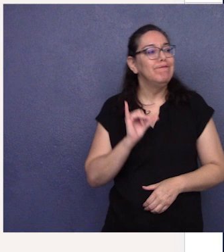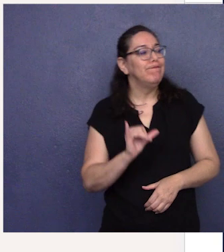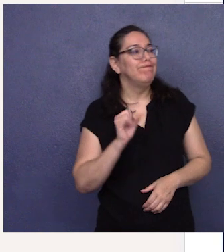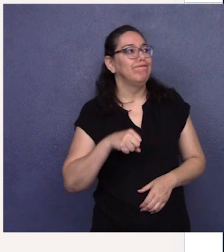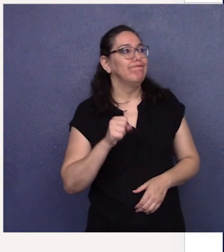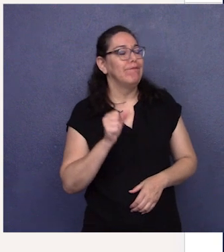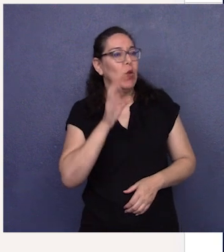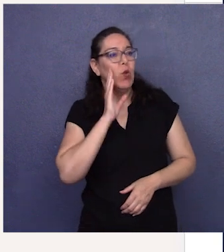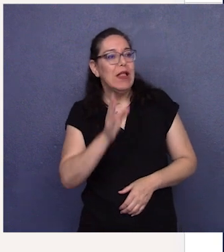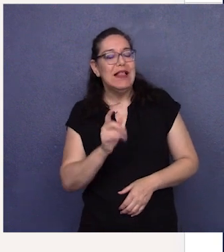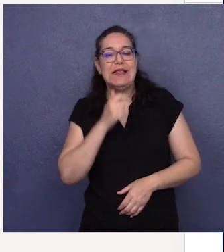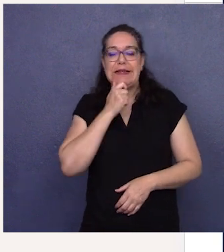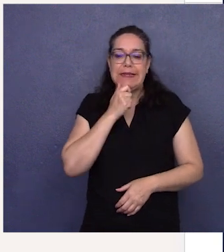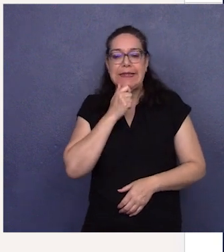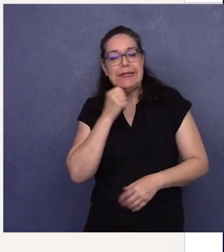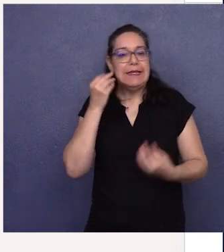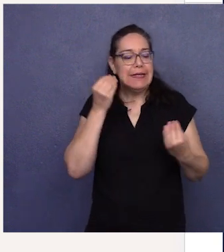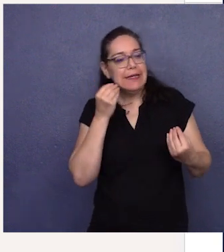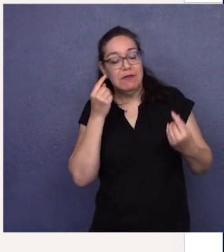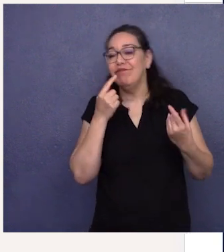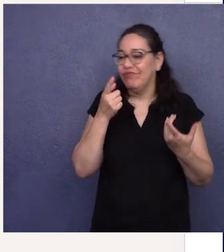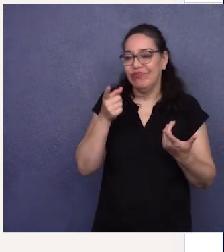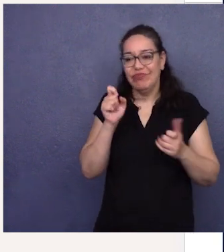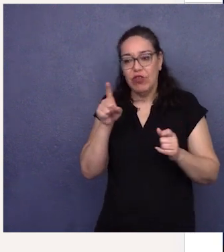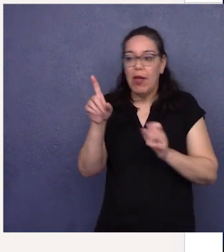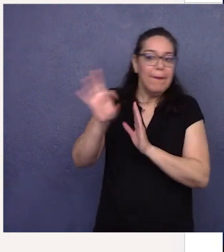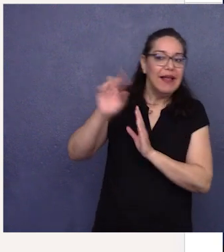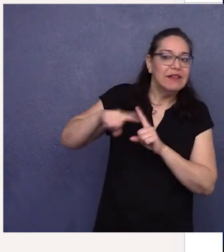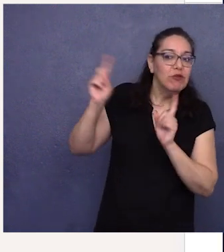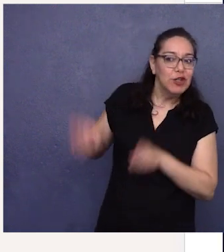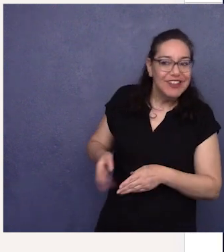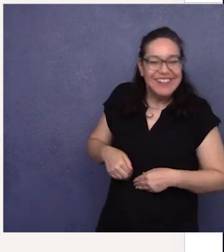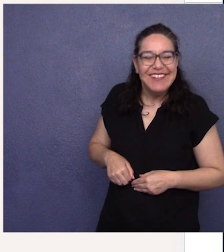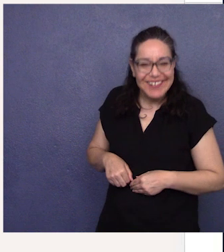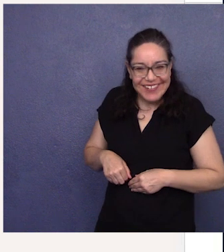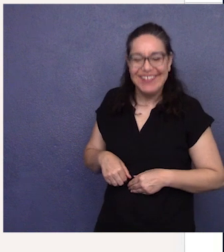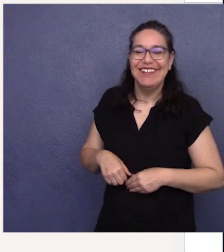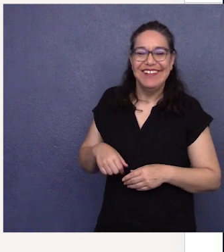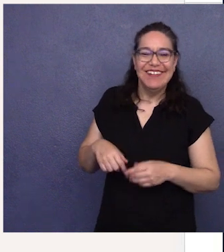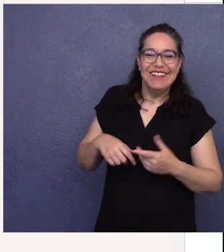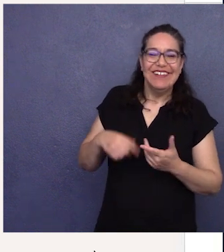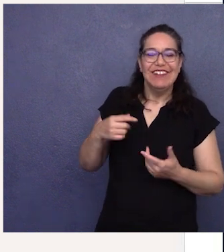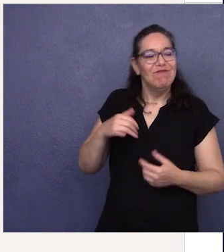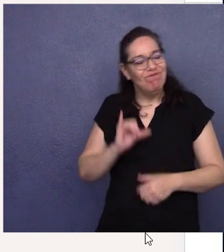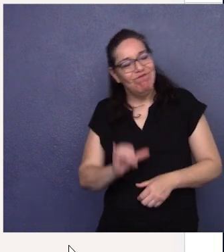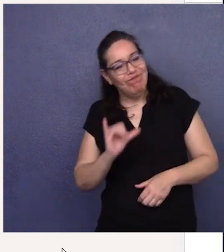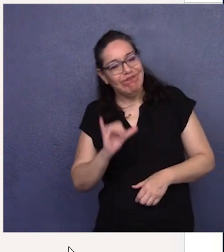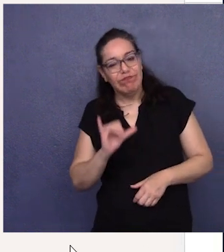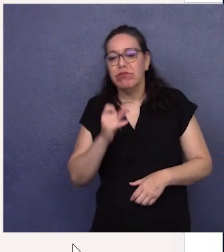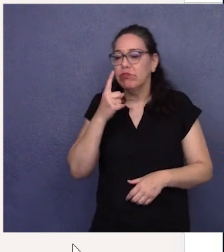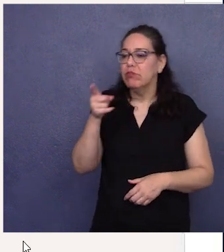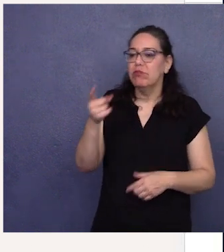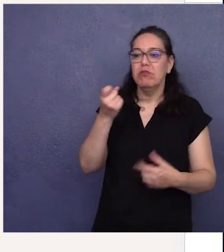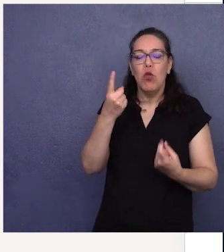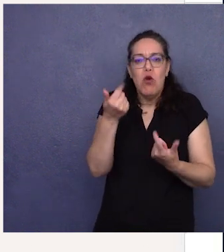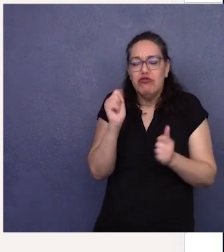will. Yeah. So choose another person, either that Yes. or yeah. So yeah, you want to